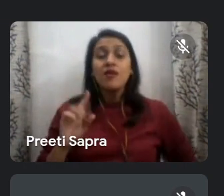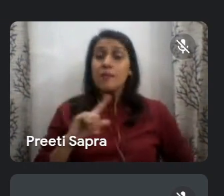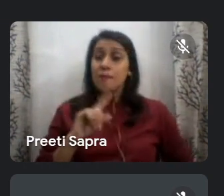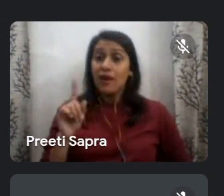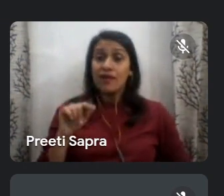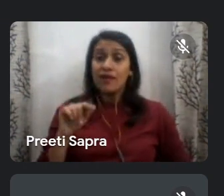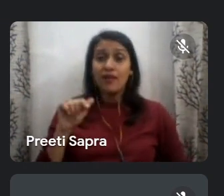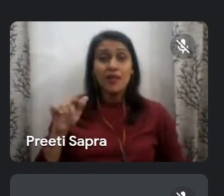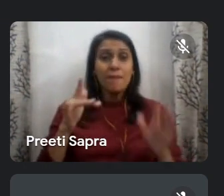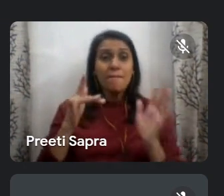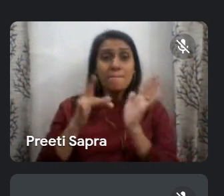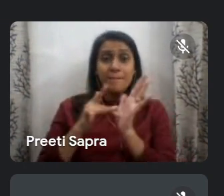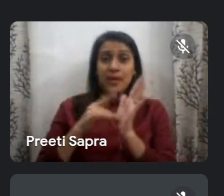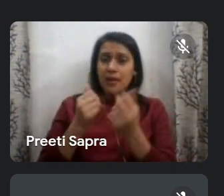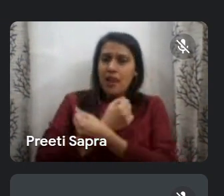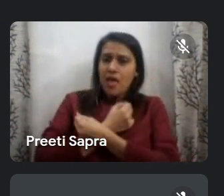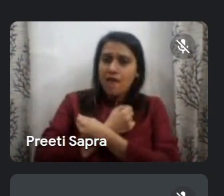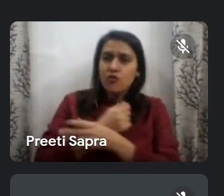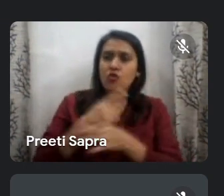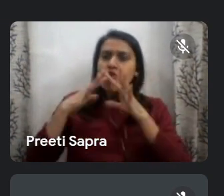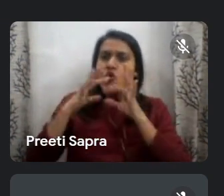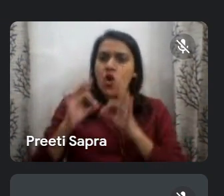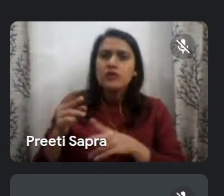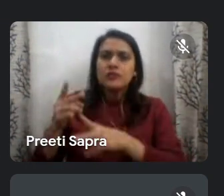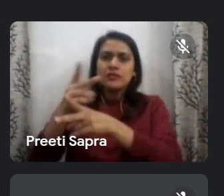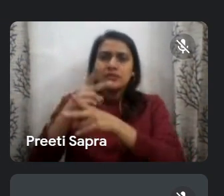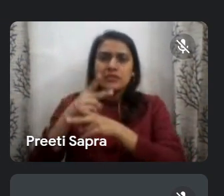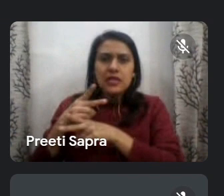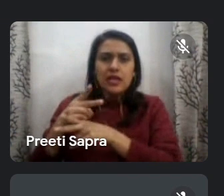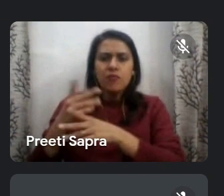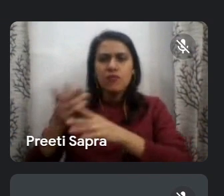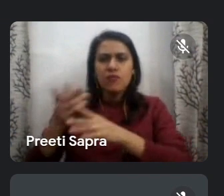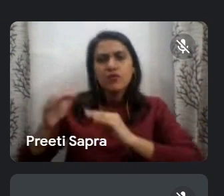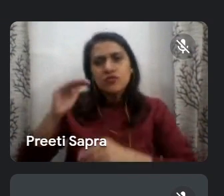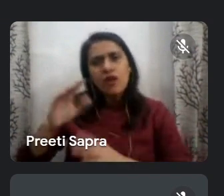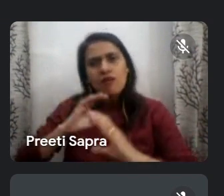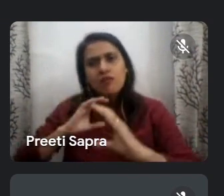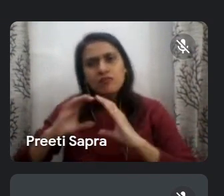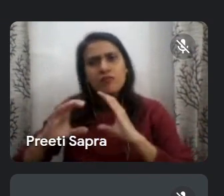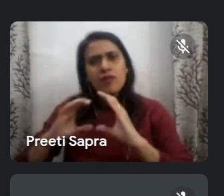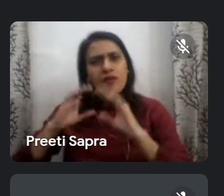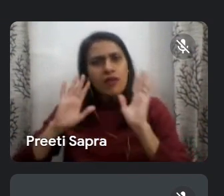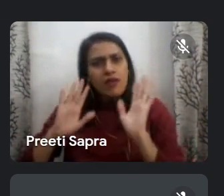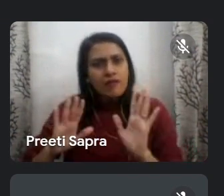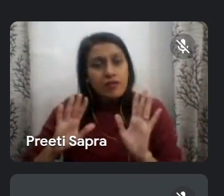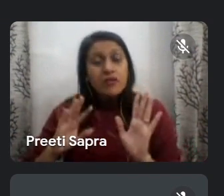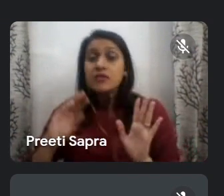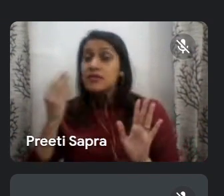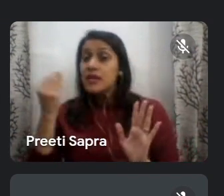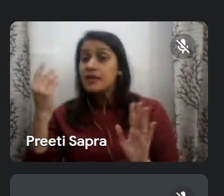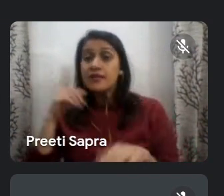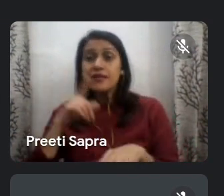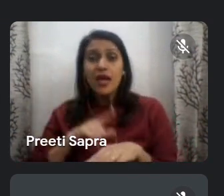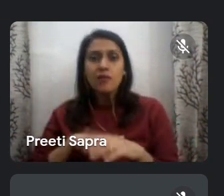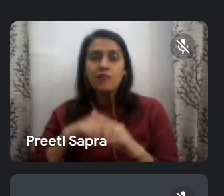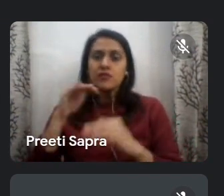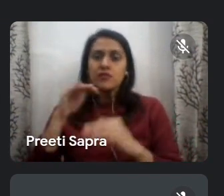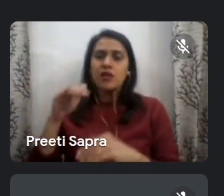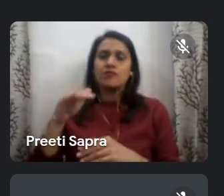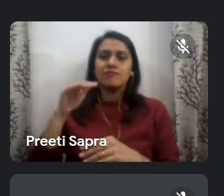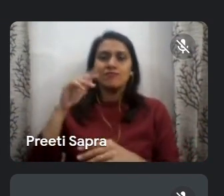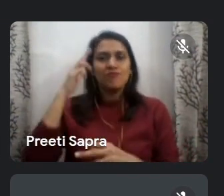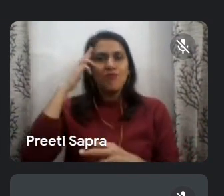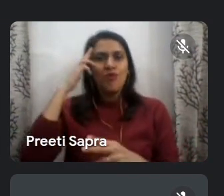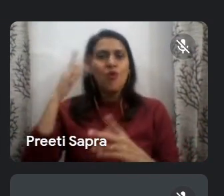coming from a place of genuine care and you're communicating with that child, a lot of the time the child can clock that. Even